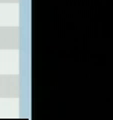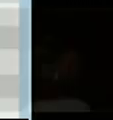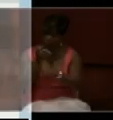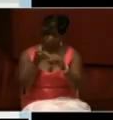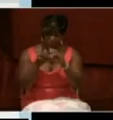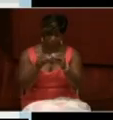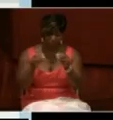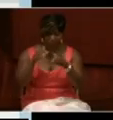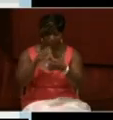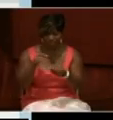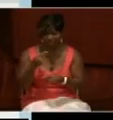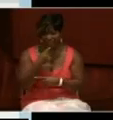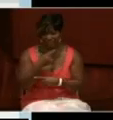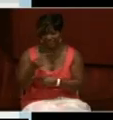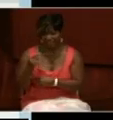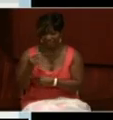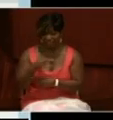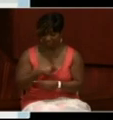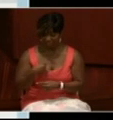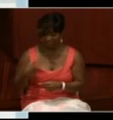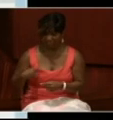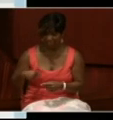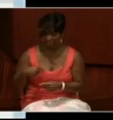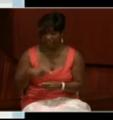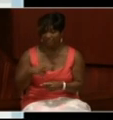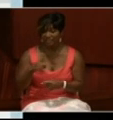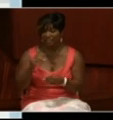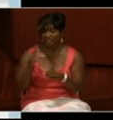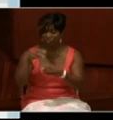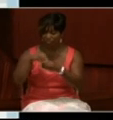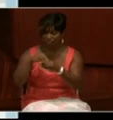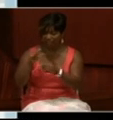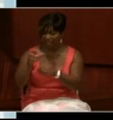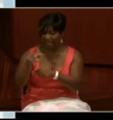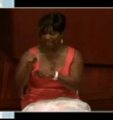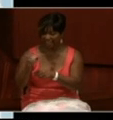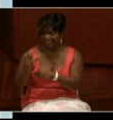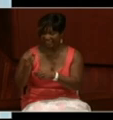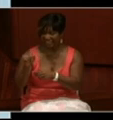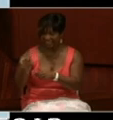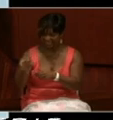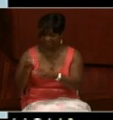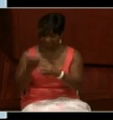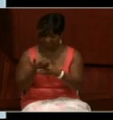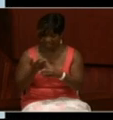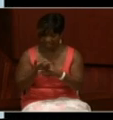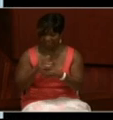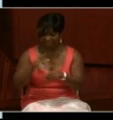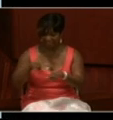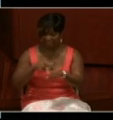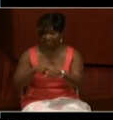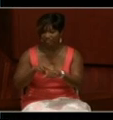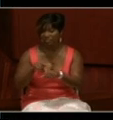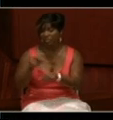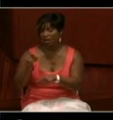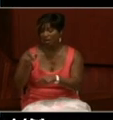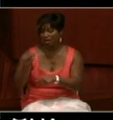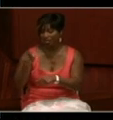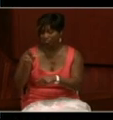Stories They Tell, Chinese Exclusion Act Case Files at the National Archives and Records